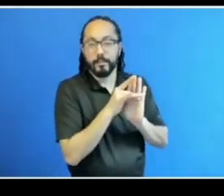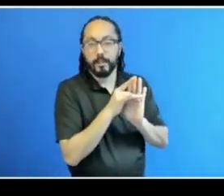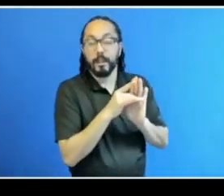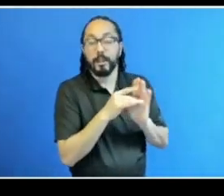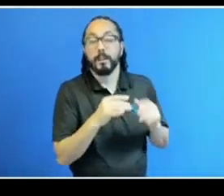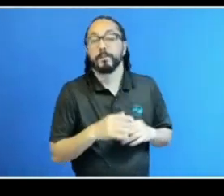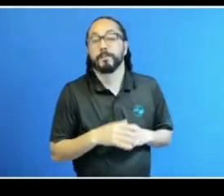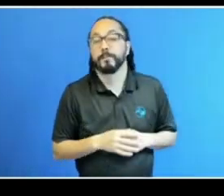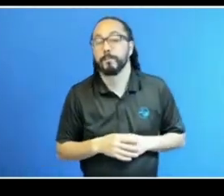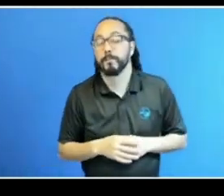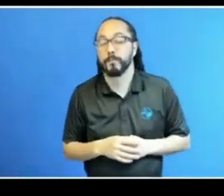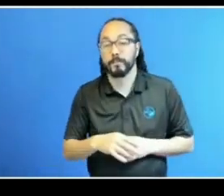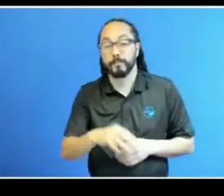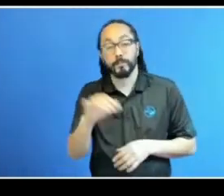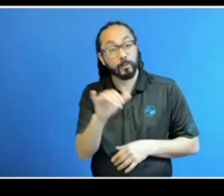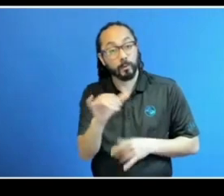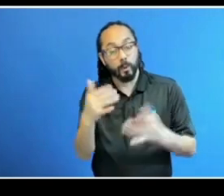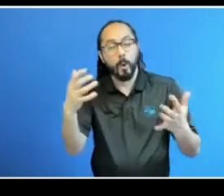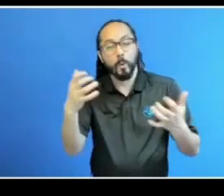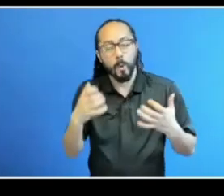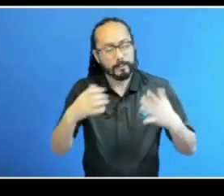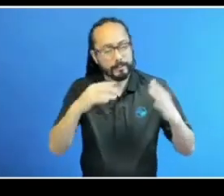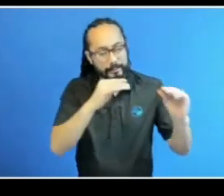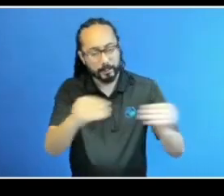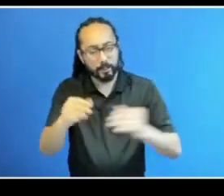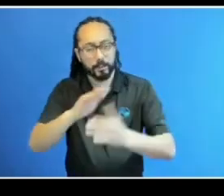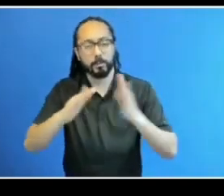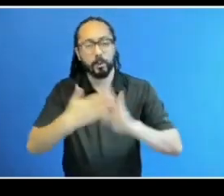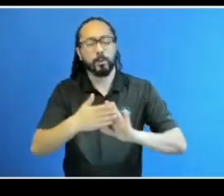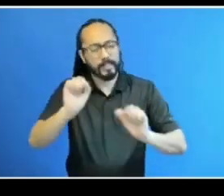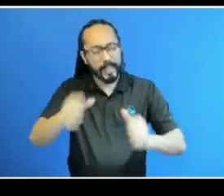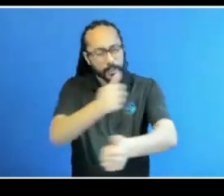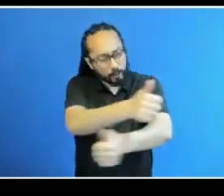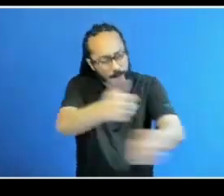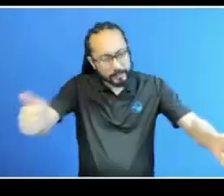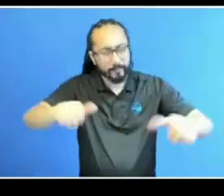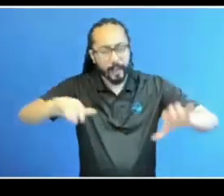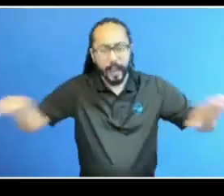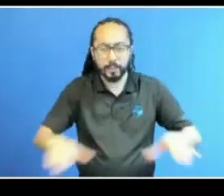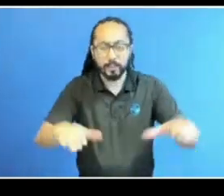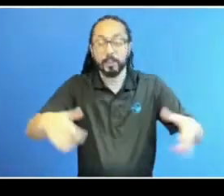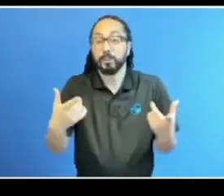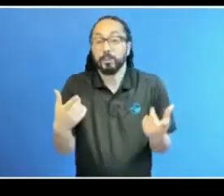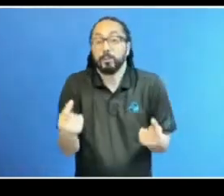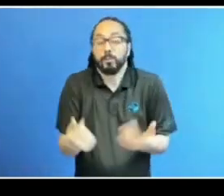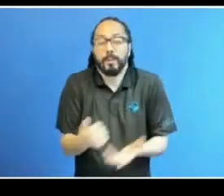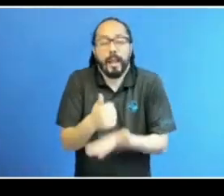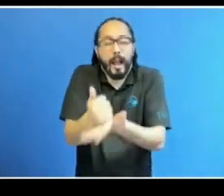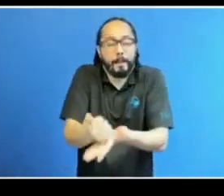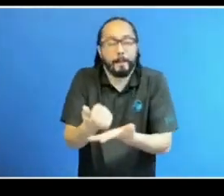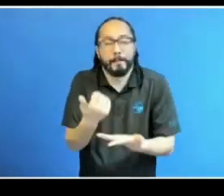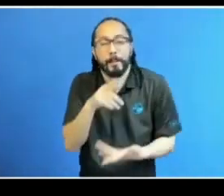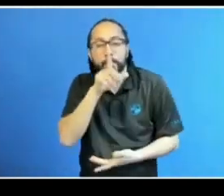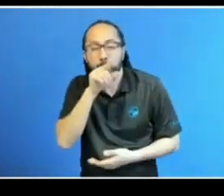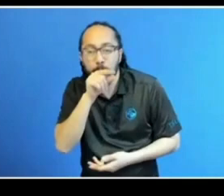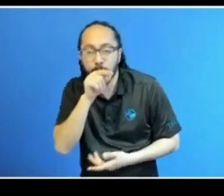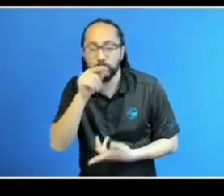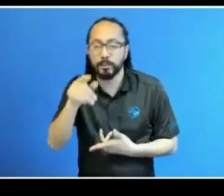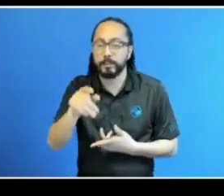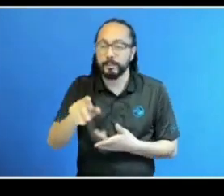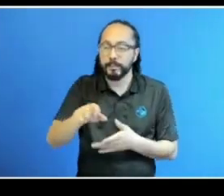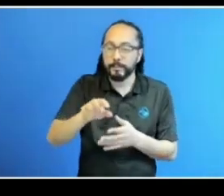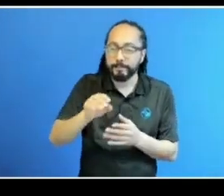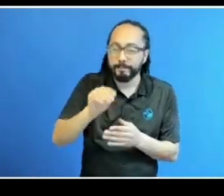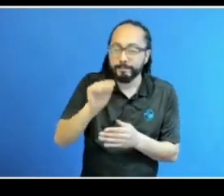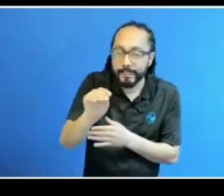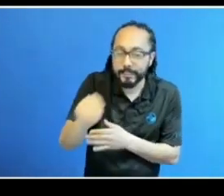appropriate actions they could take maybe in their backyard to help feed the birds or help these endangered species. So kind of